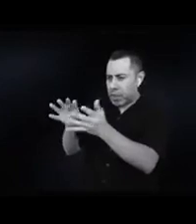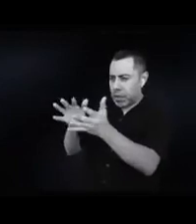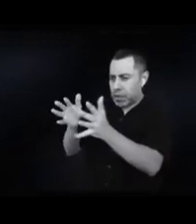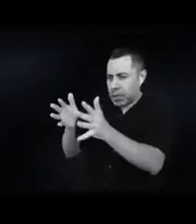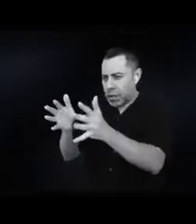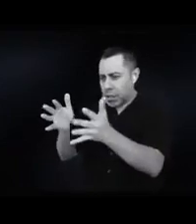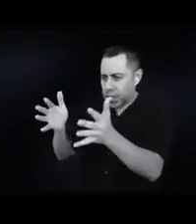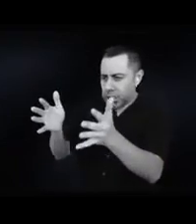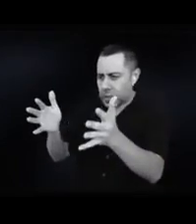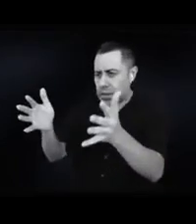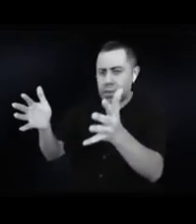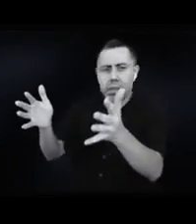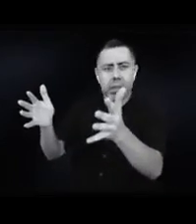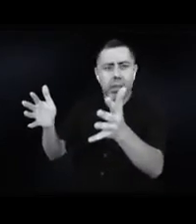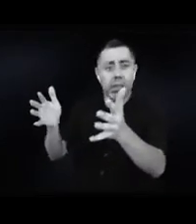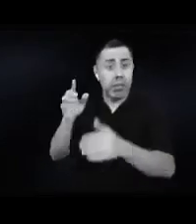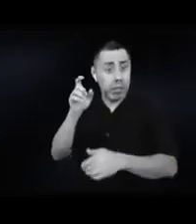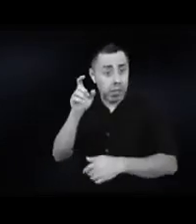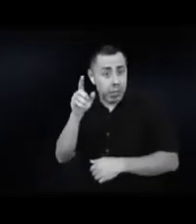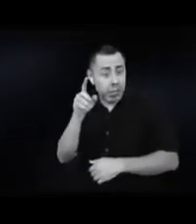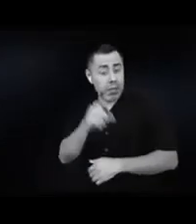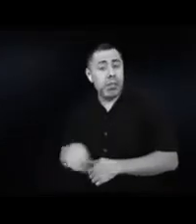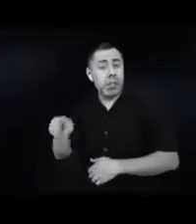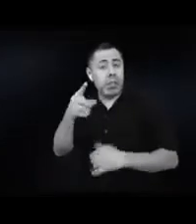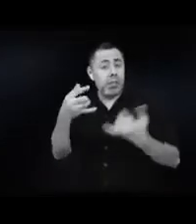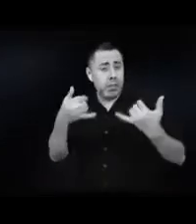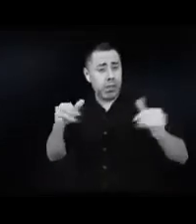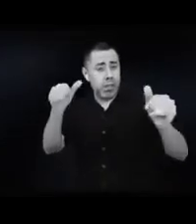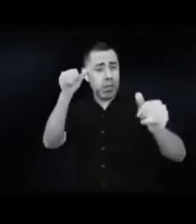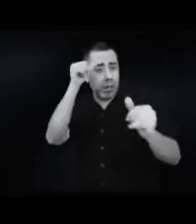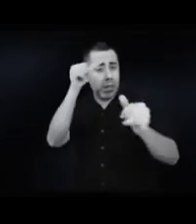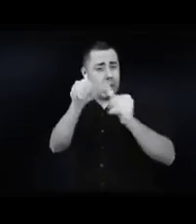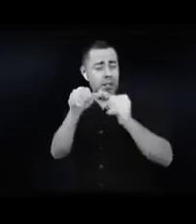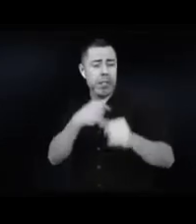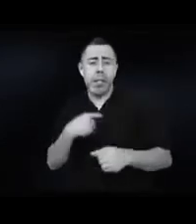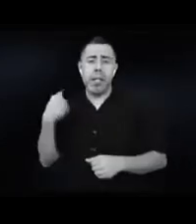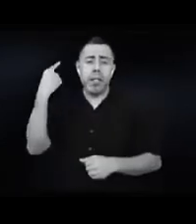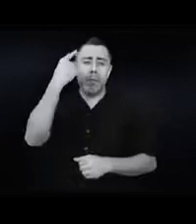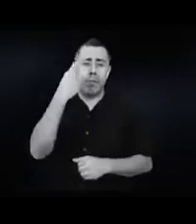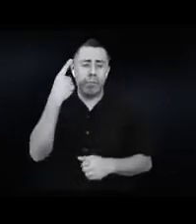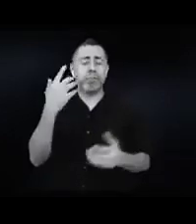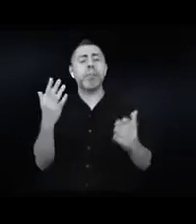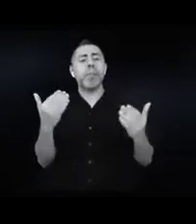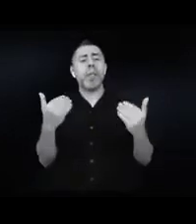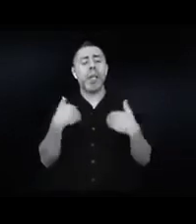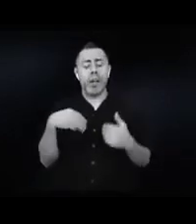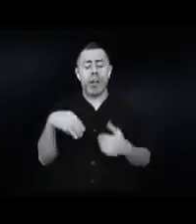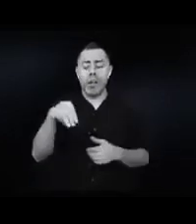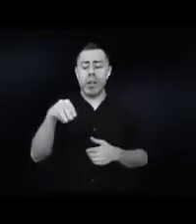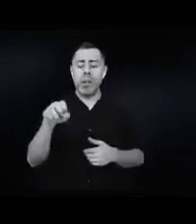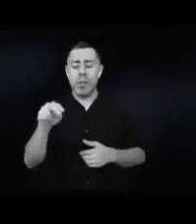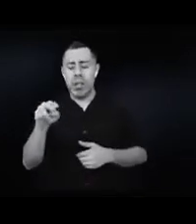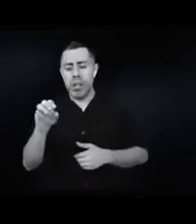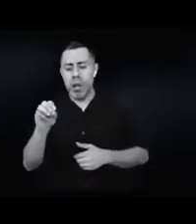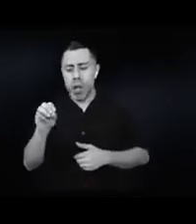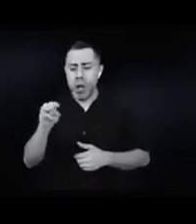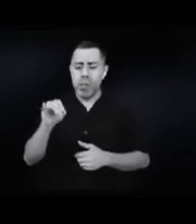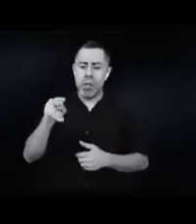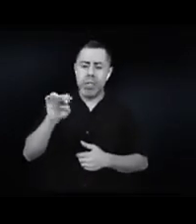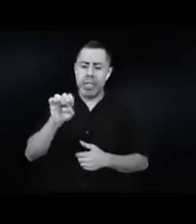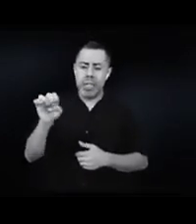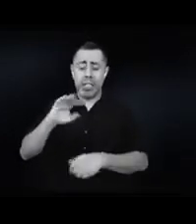I wonder if anyone still remembers the Menominee song, the one that you